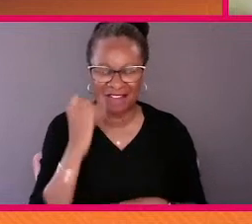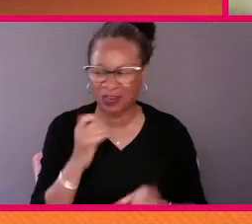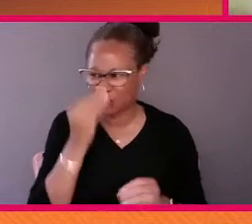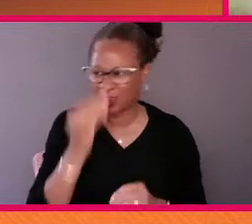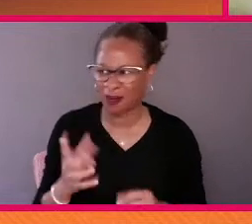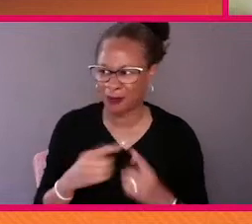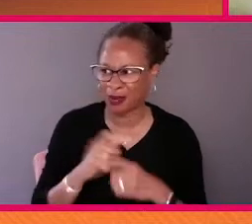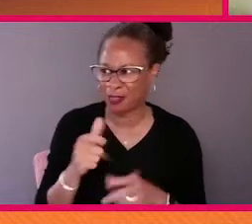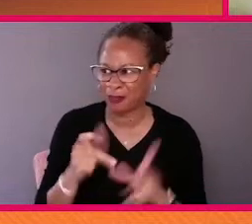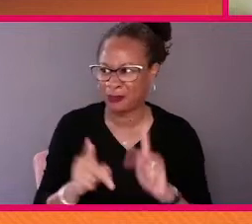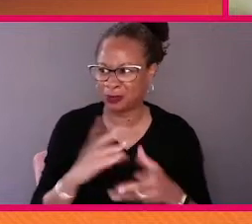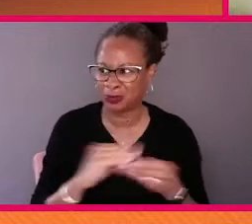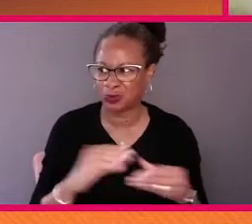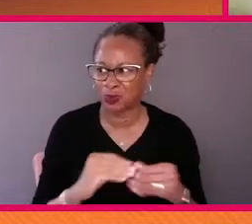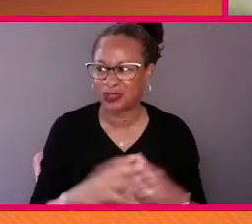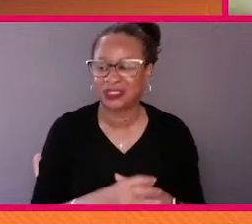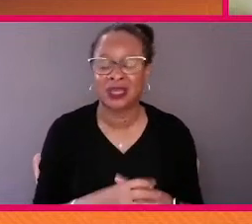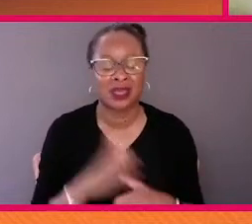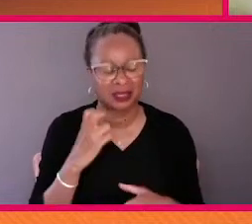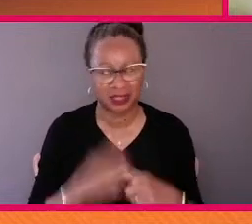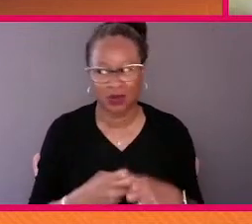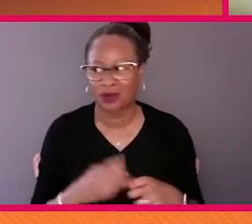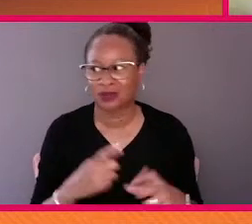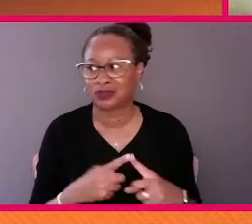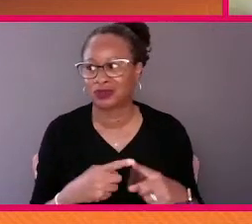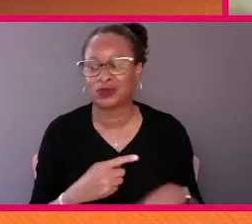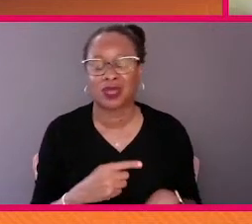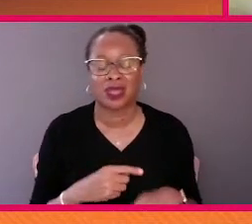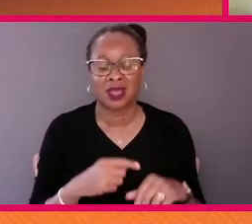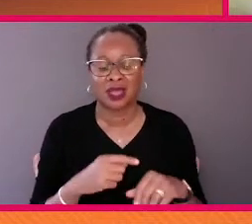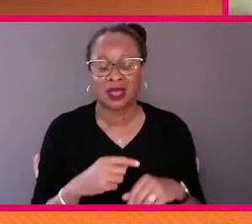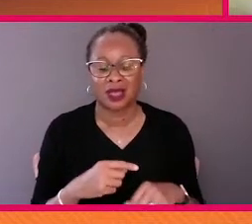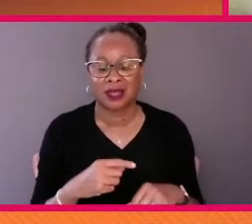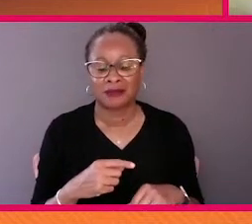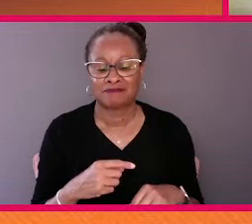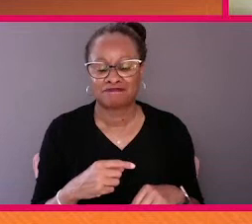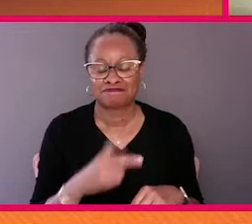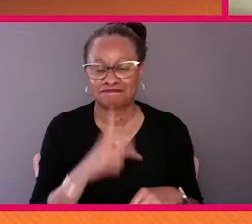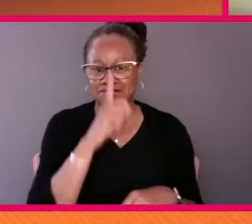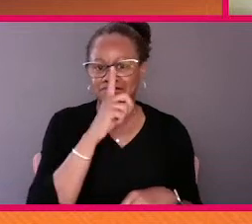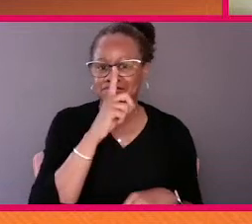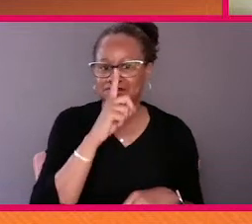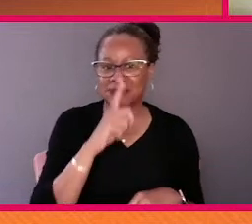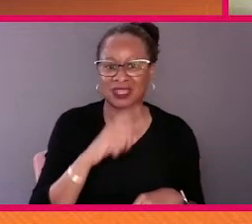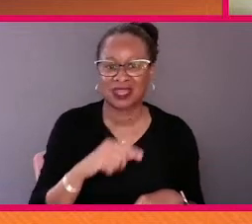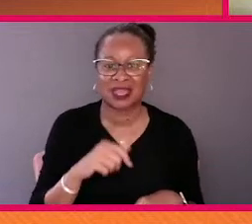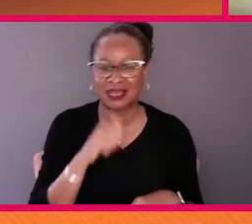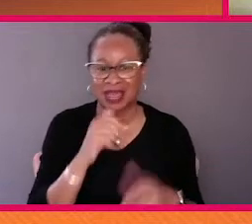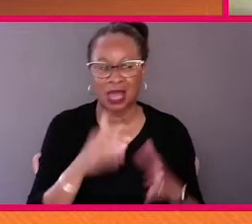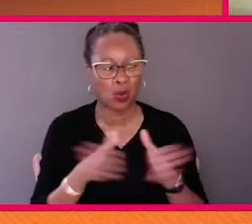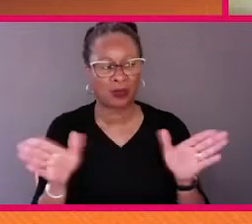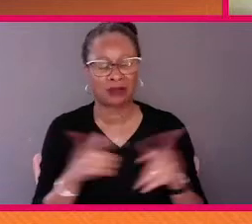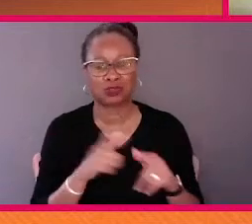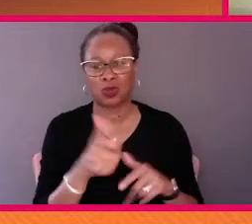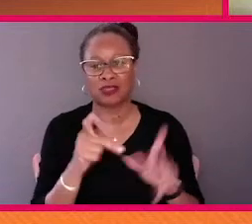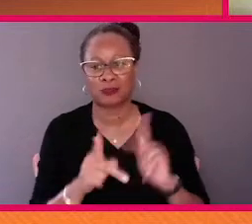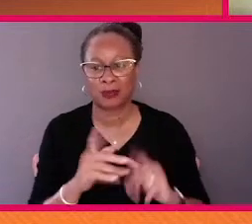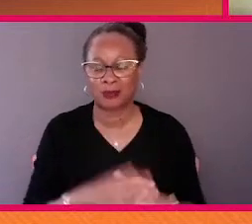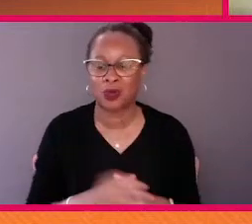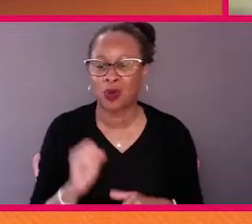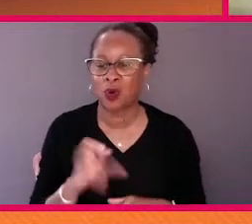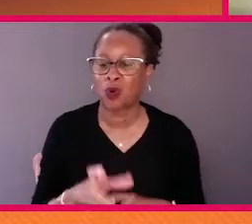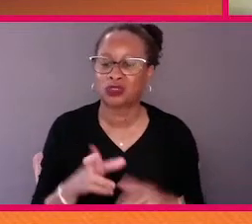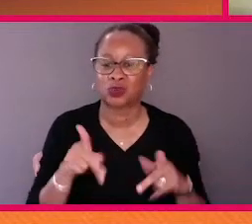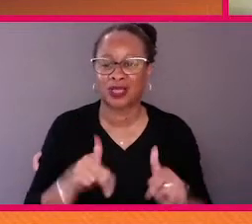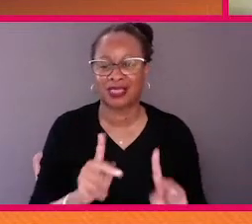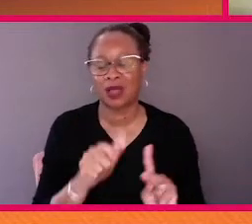is hard to, just keep to yourself and don't open yourself to other people, or to allow other people